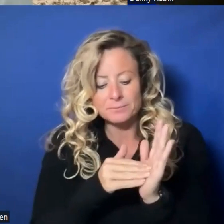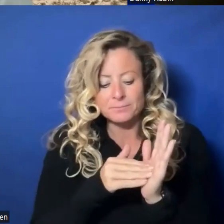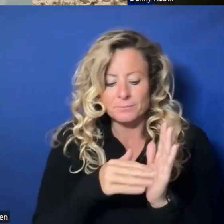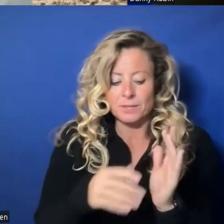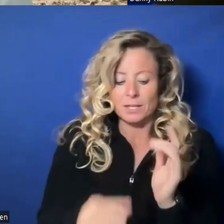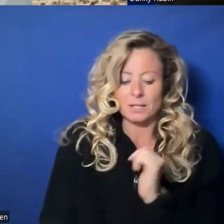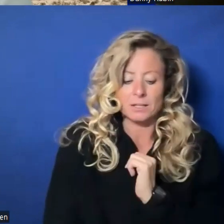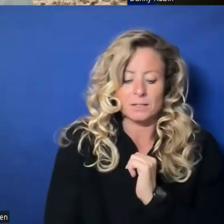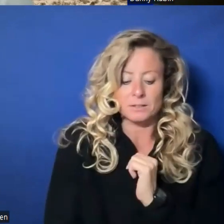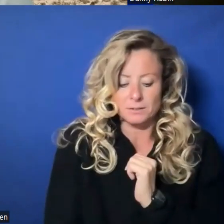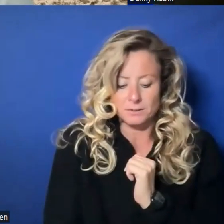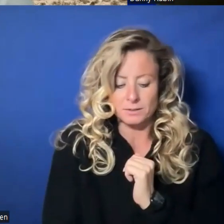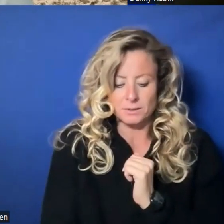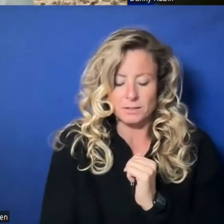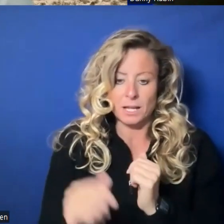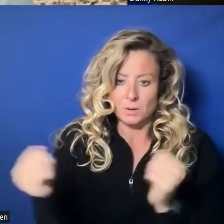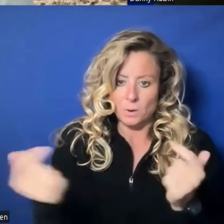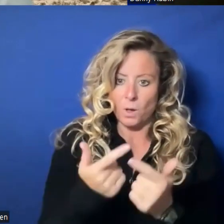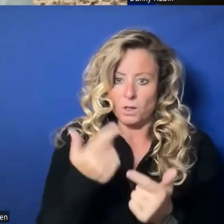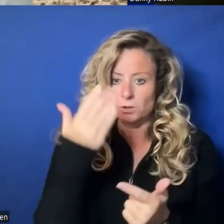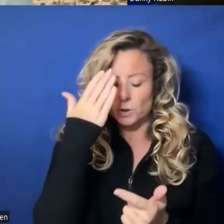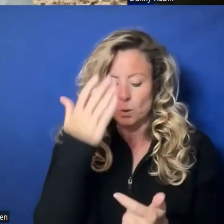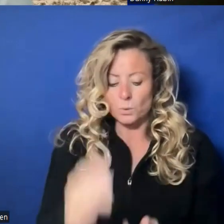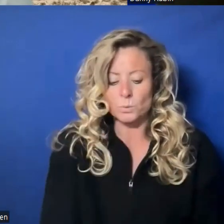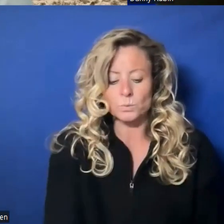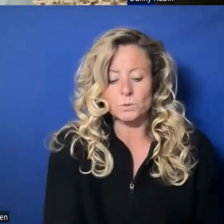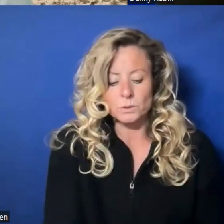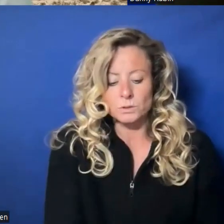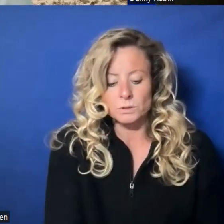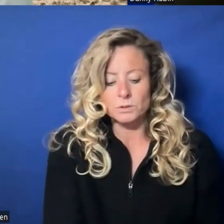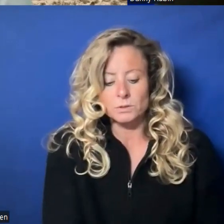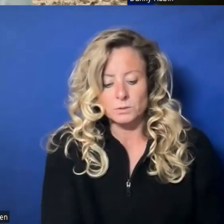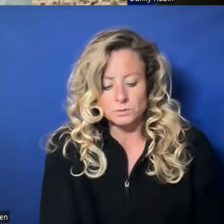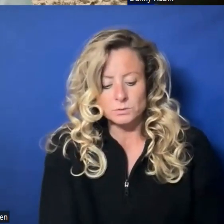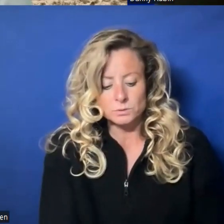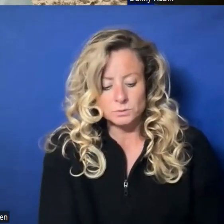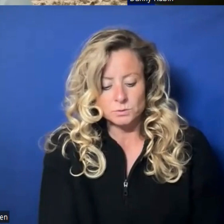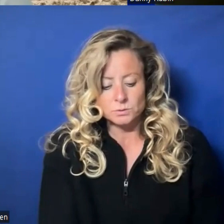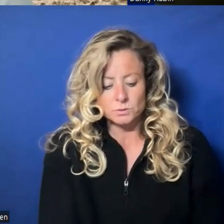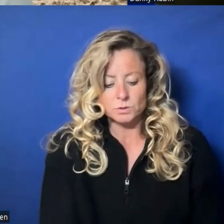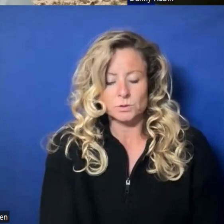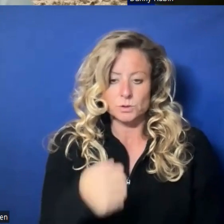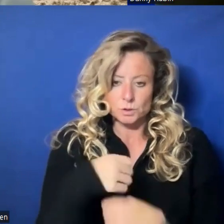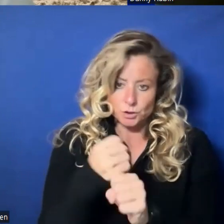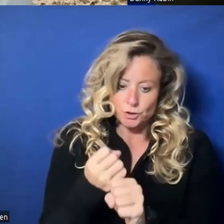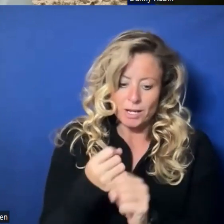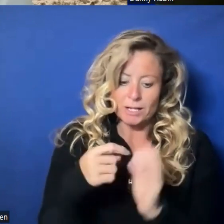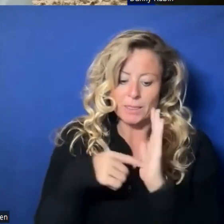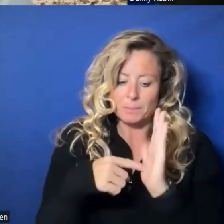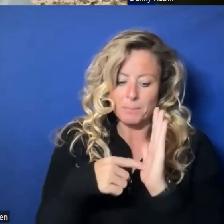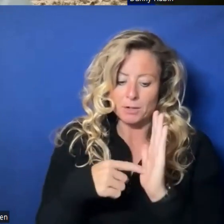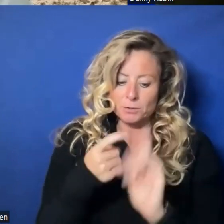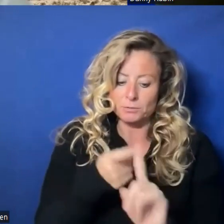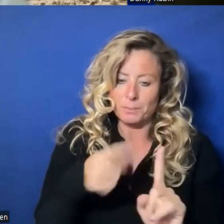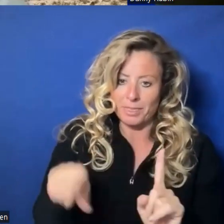their world in order to create the model from their